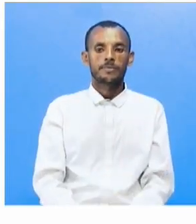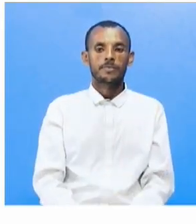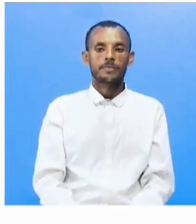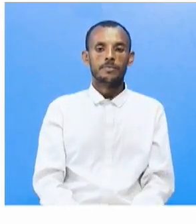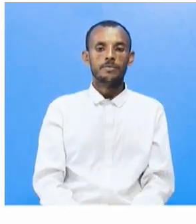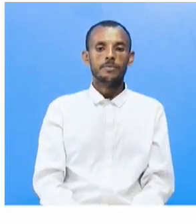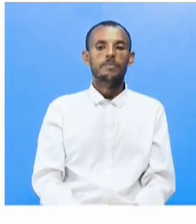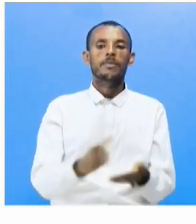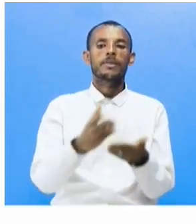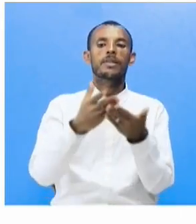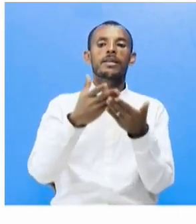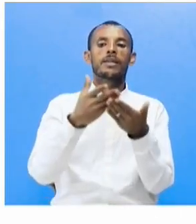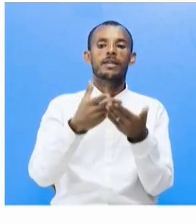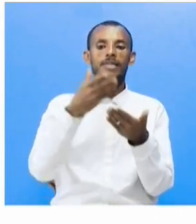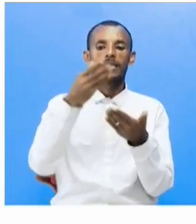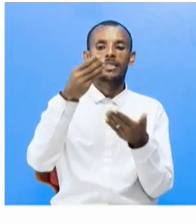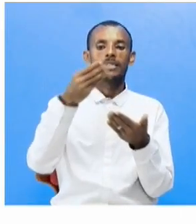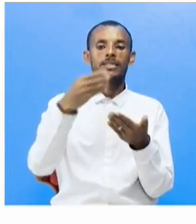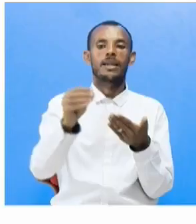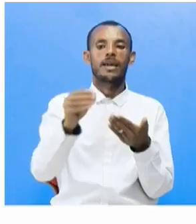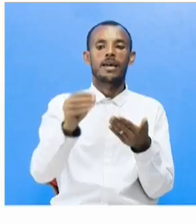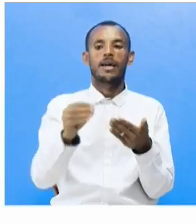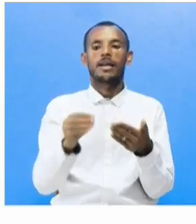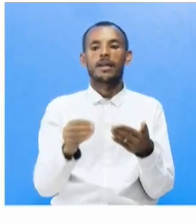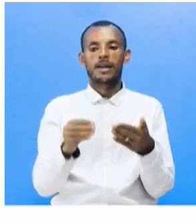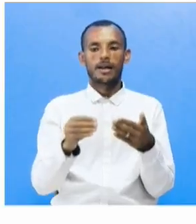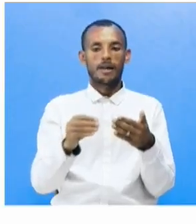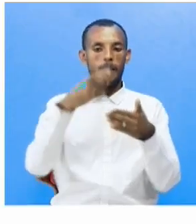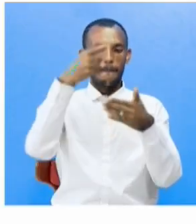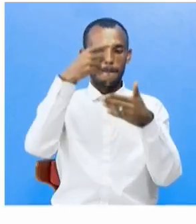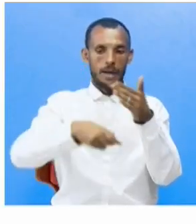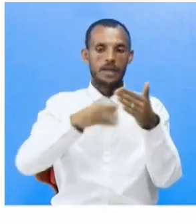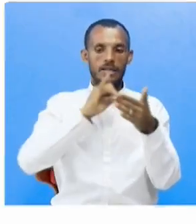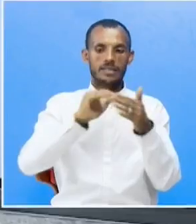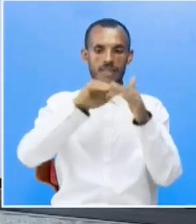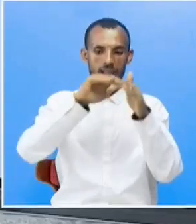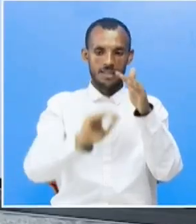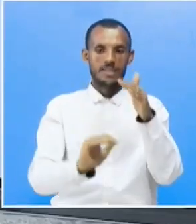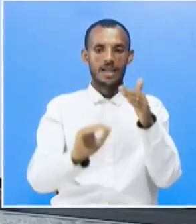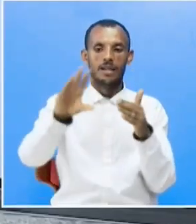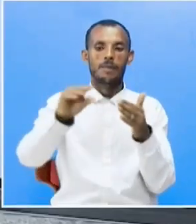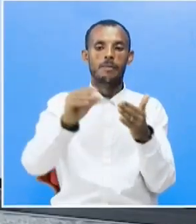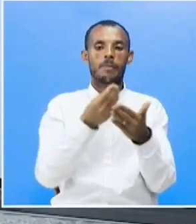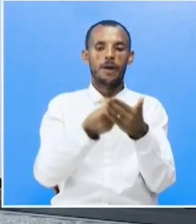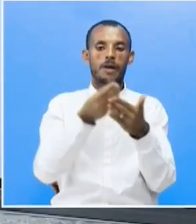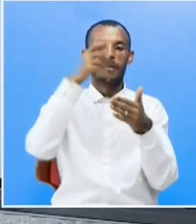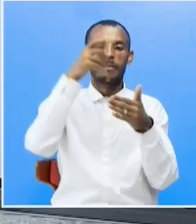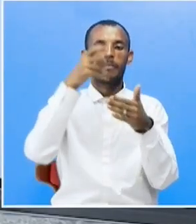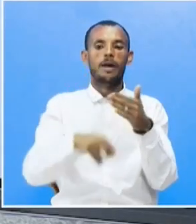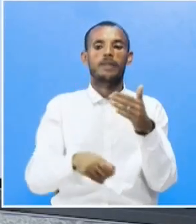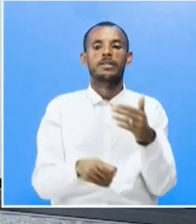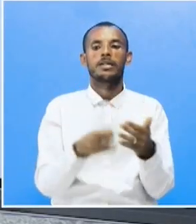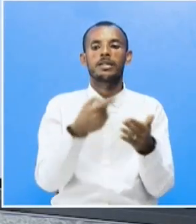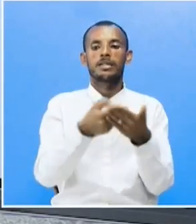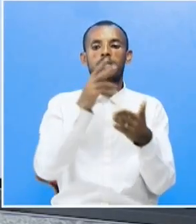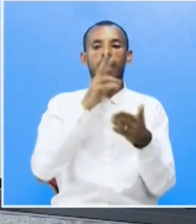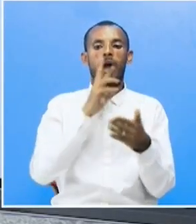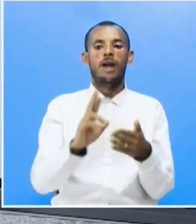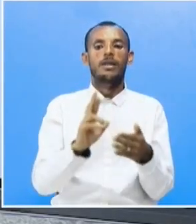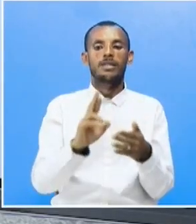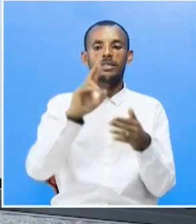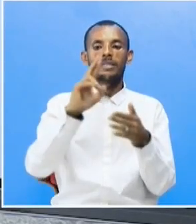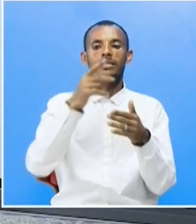the selling price is less than the cost price. So these are some